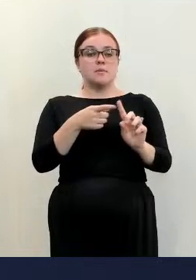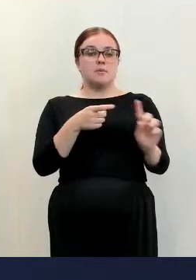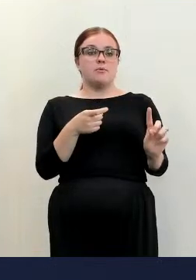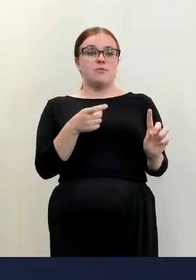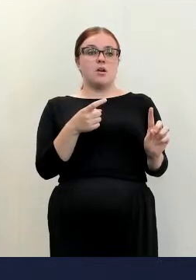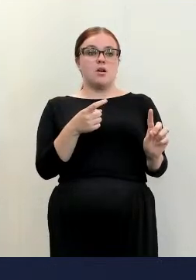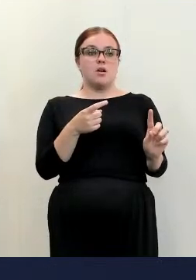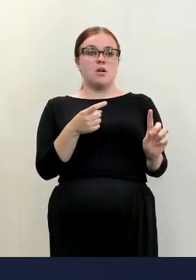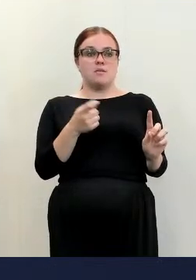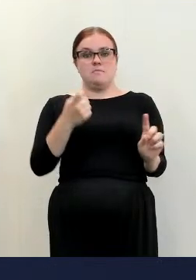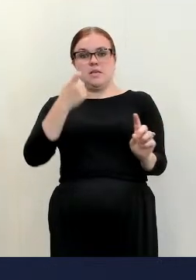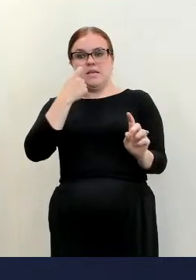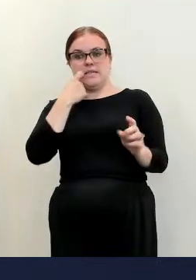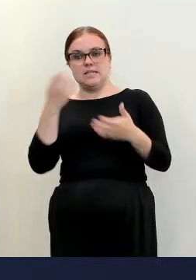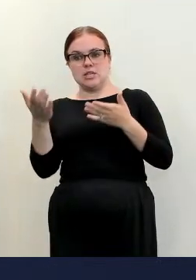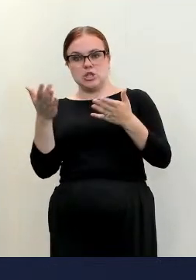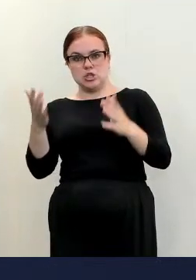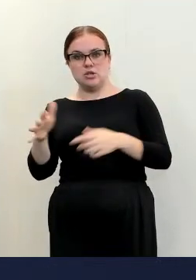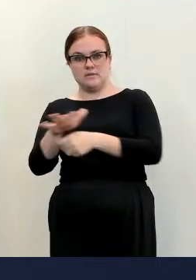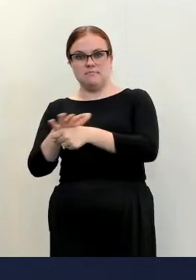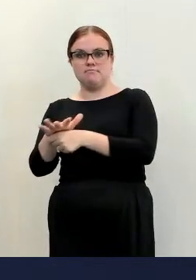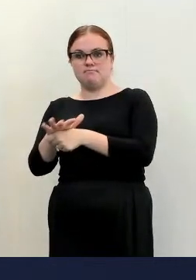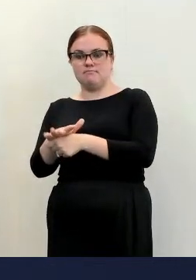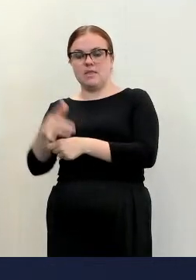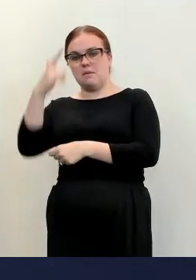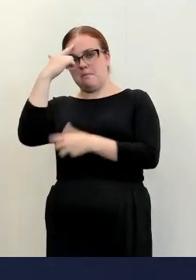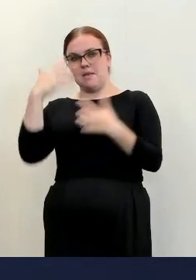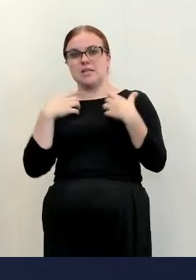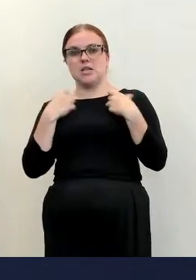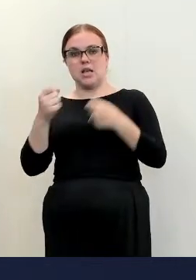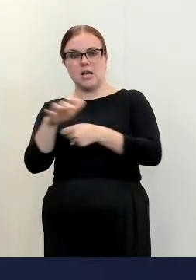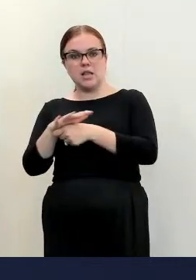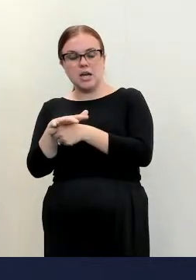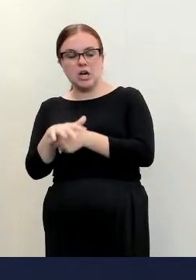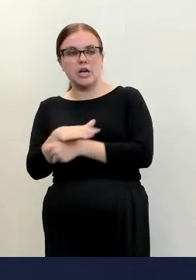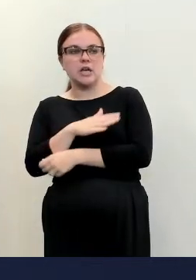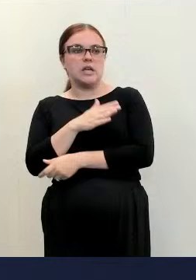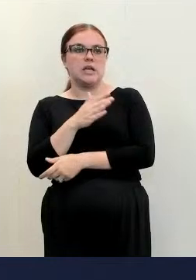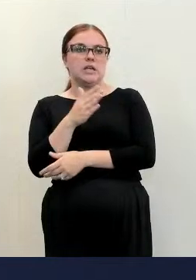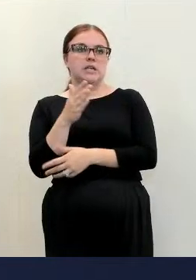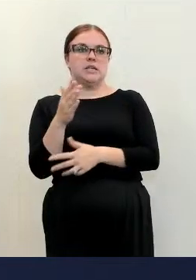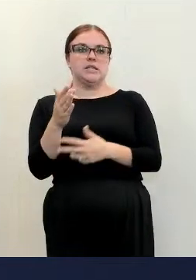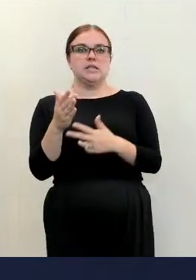be considered addiction services area, the mental health area,